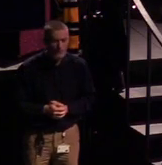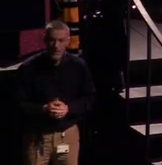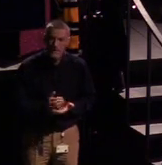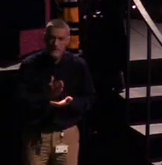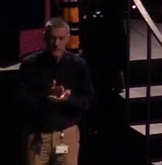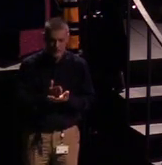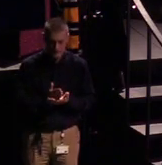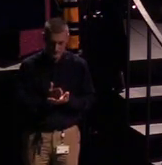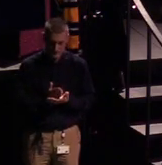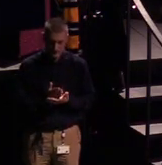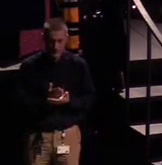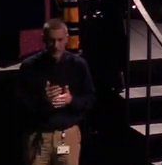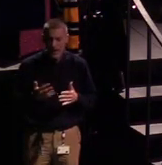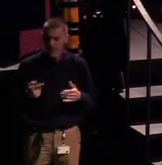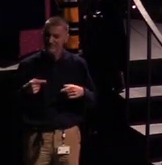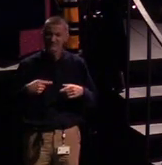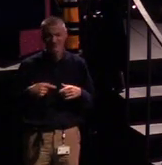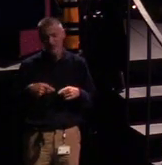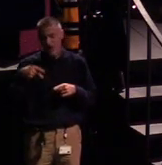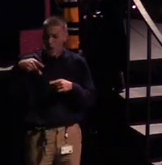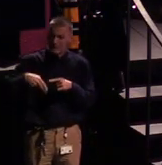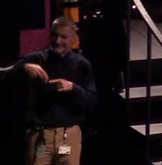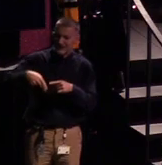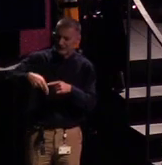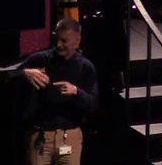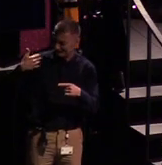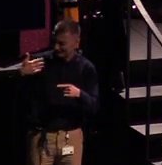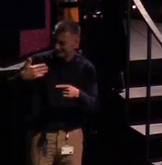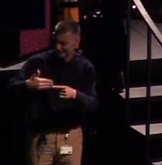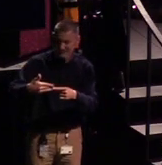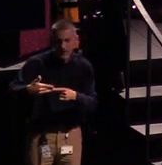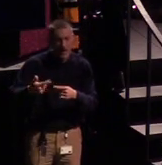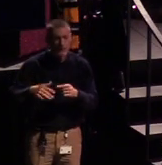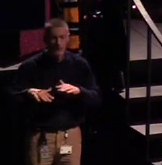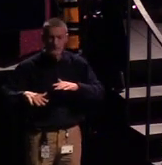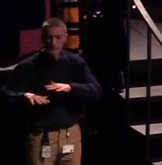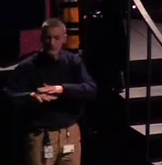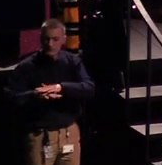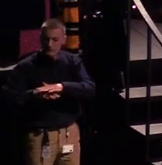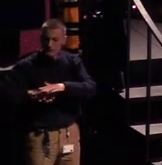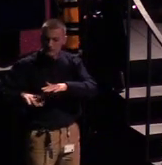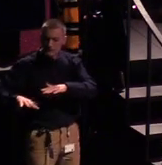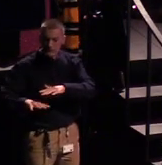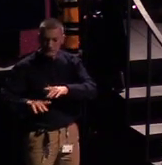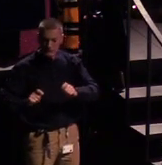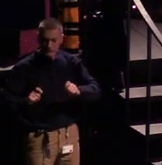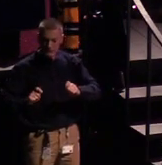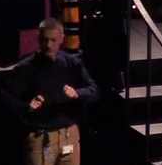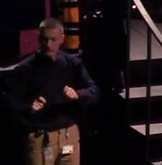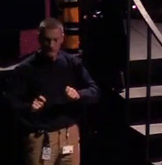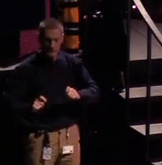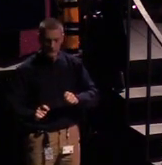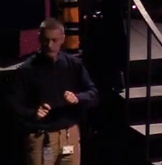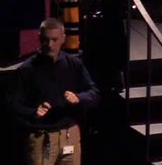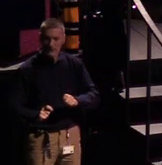aspects of austerity in the UK has been the quiet adjustments adjustment of